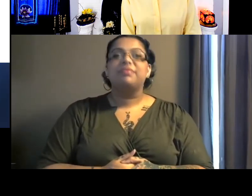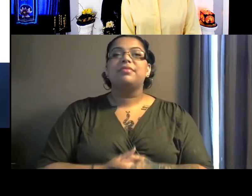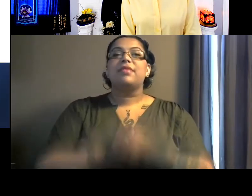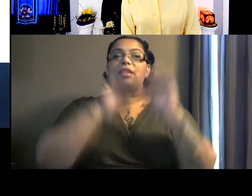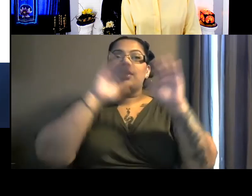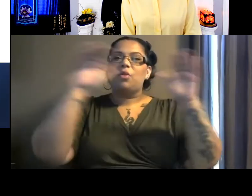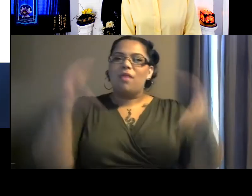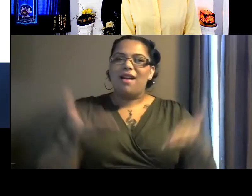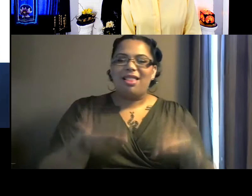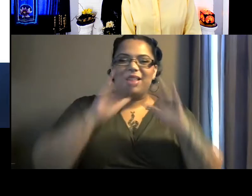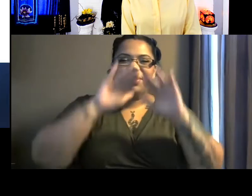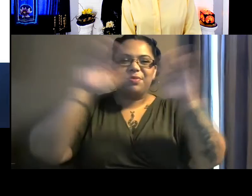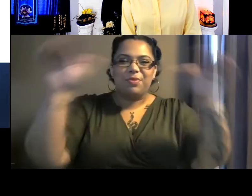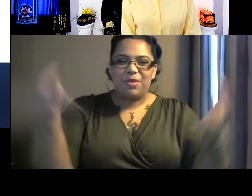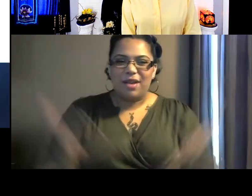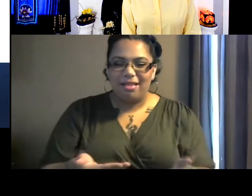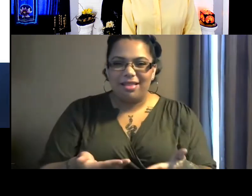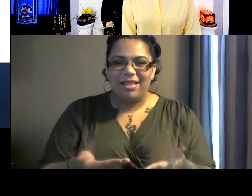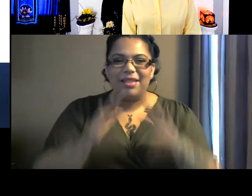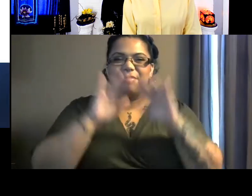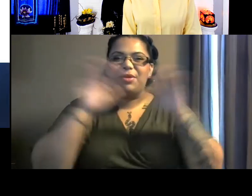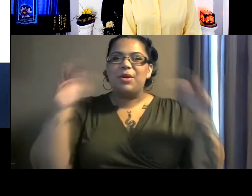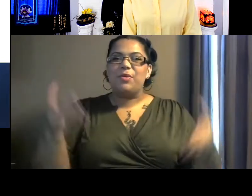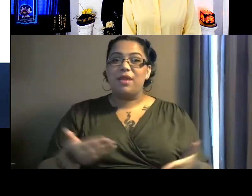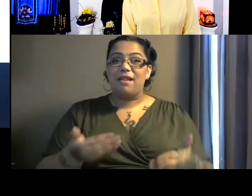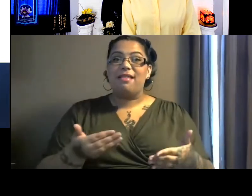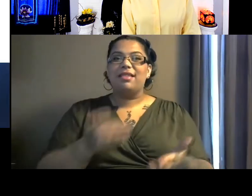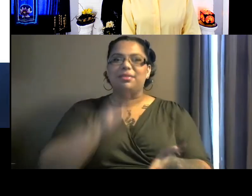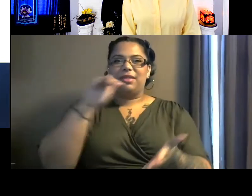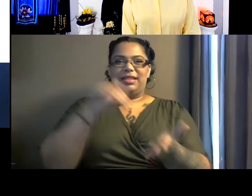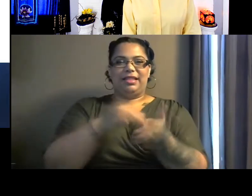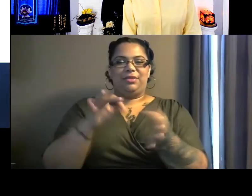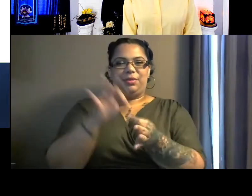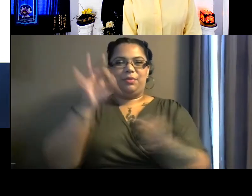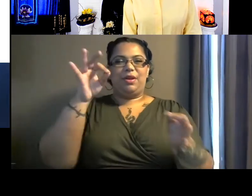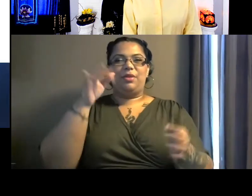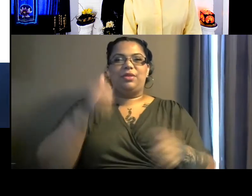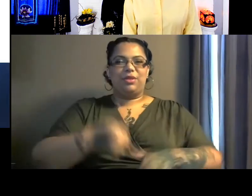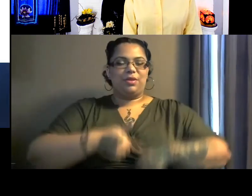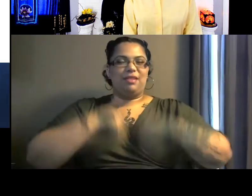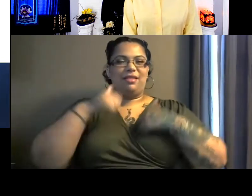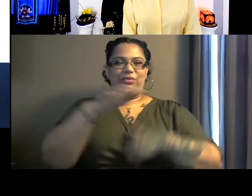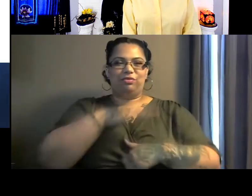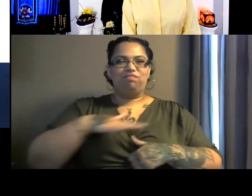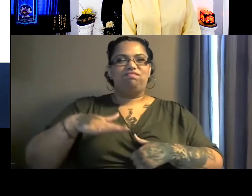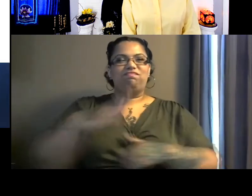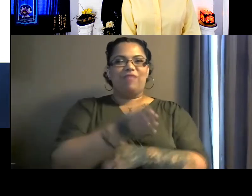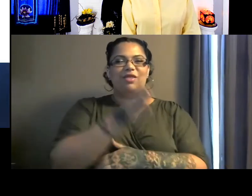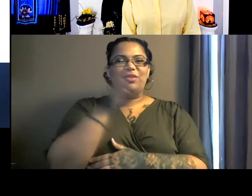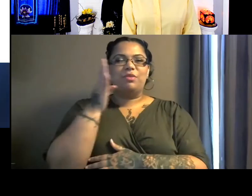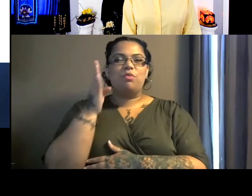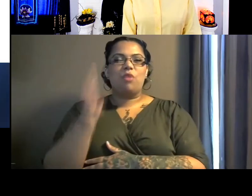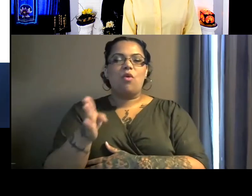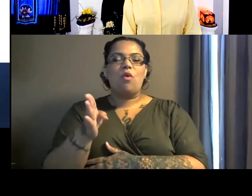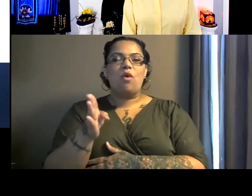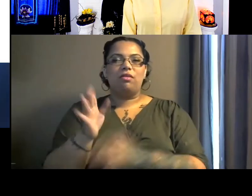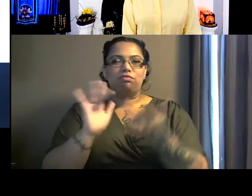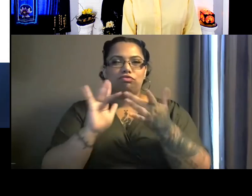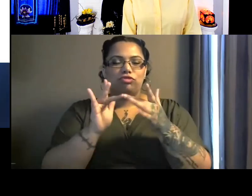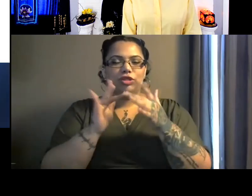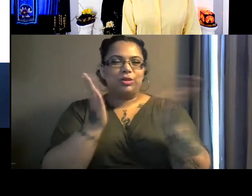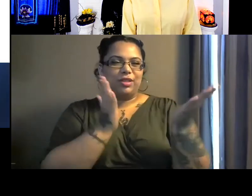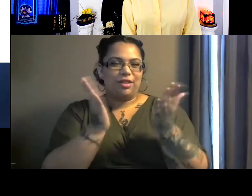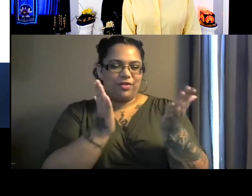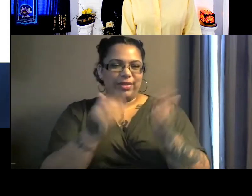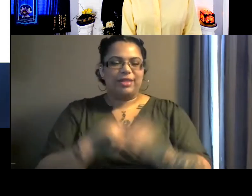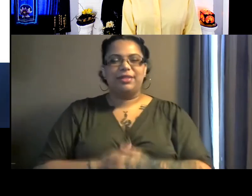Welcome, welcome, welcome to the Center for Spiritual Living Greater Baltimore's virtual